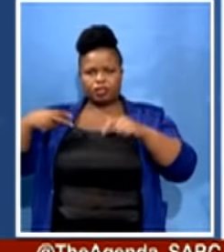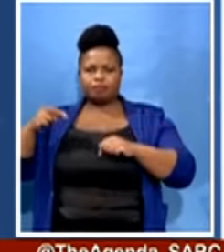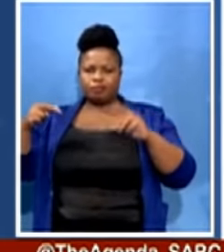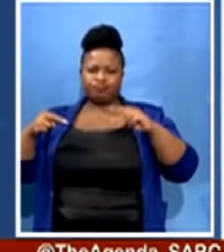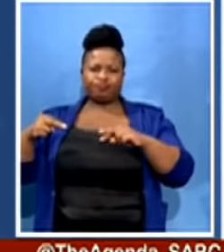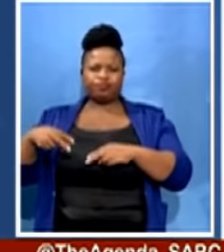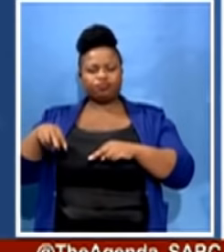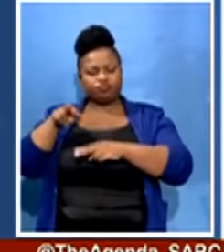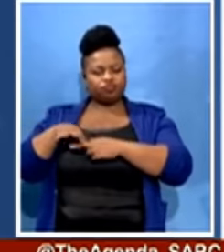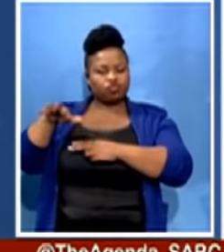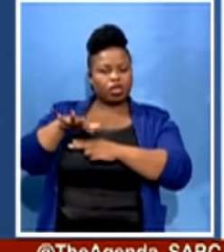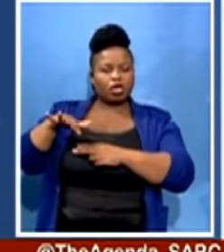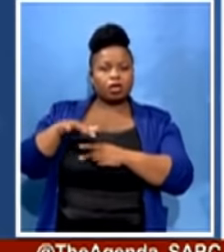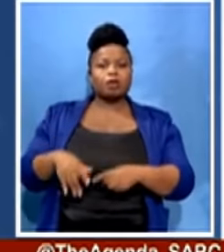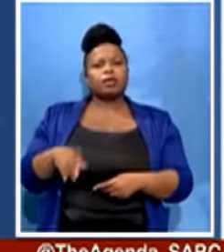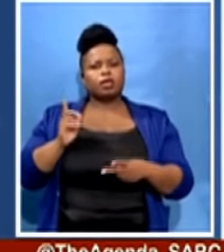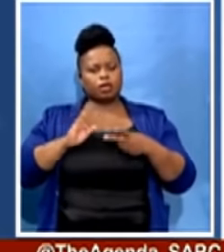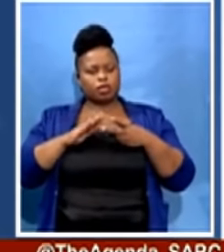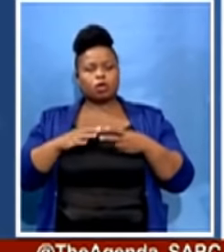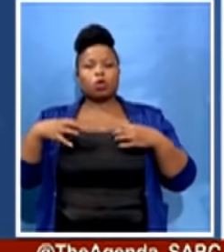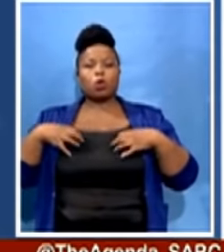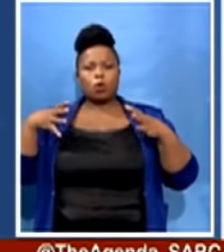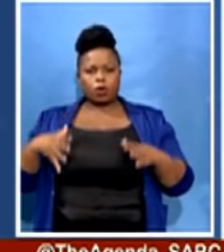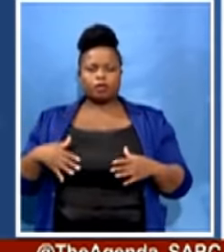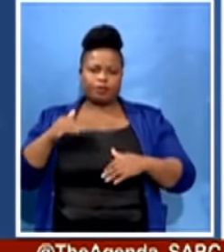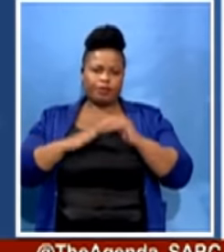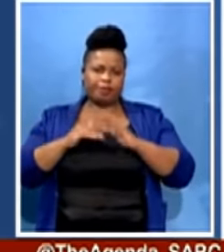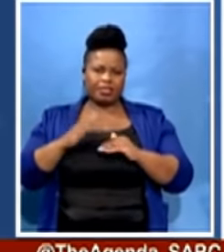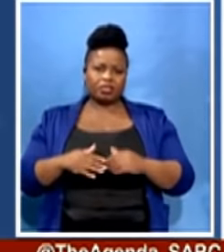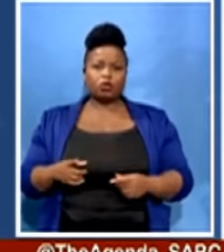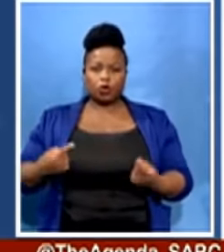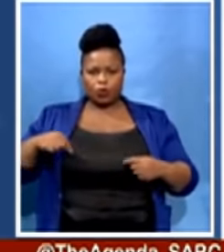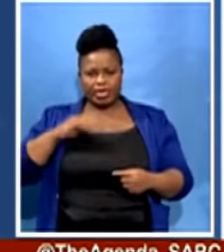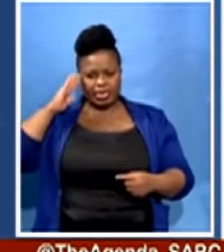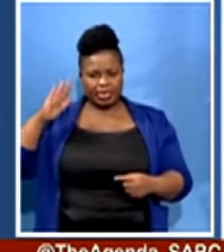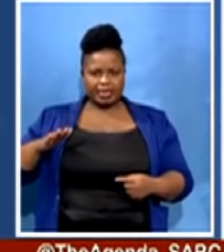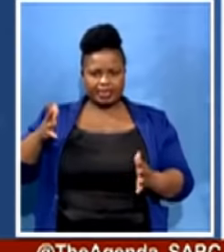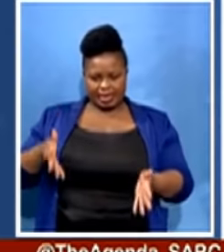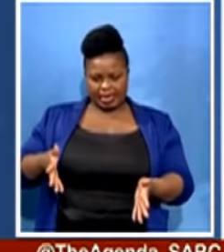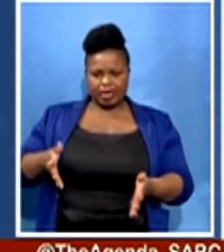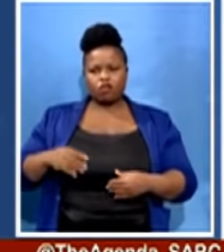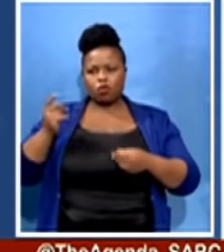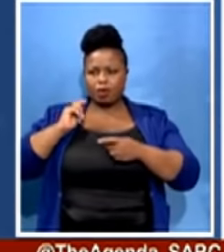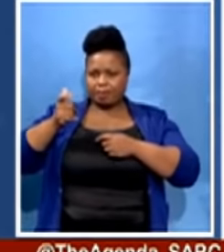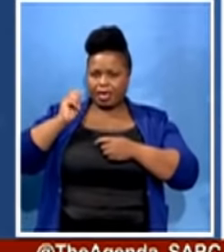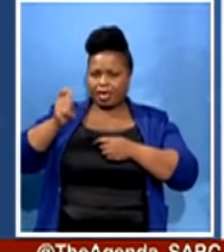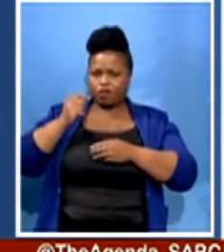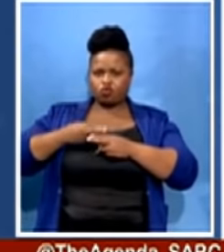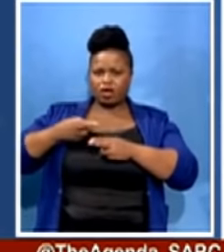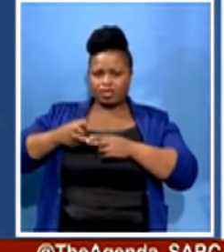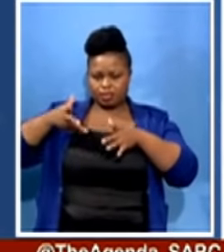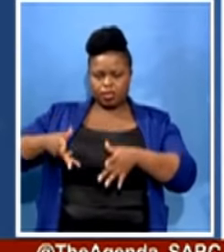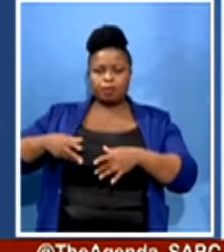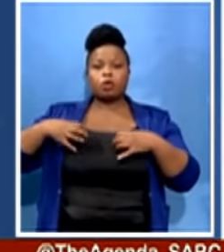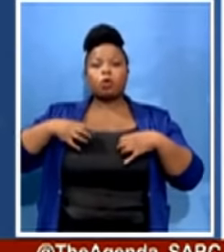building. We are tenants here as a commission. The owners of the building have got their own security, and